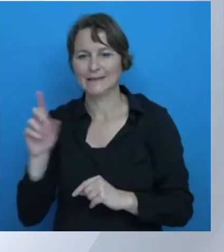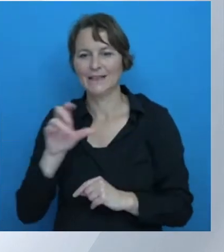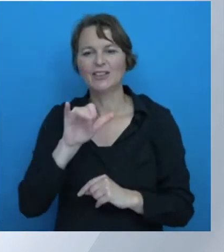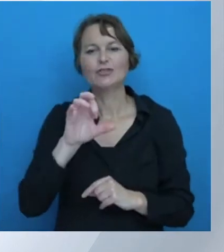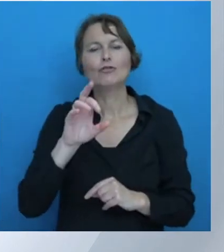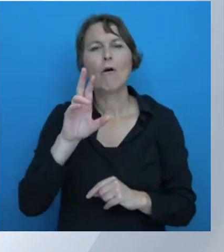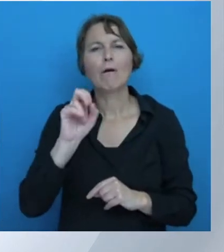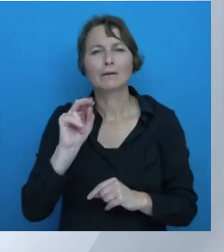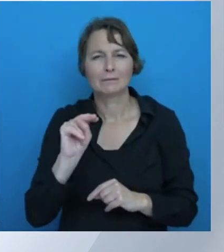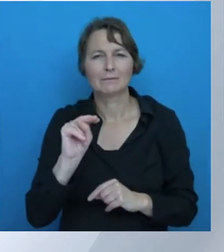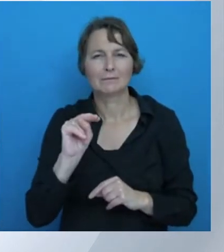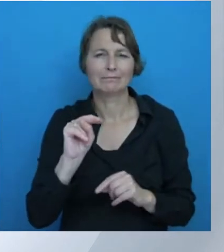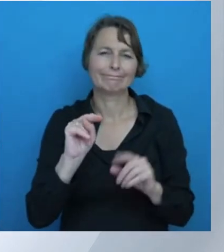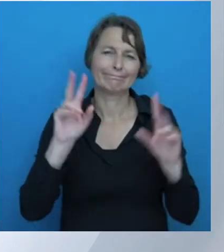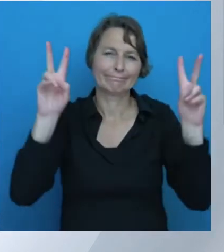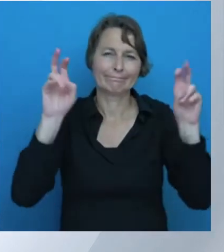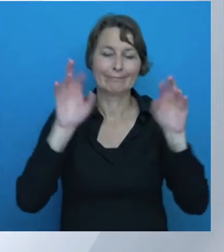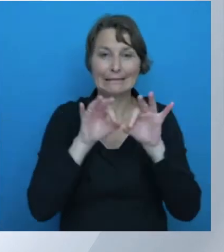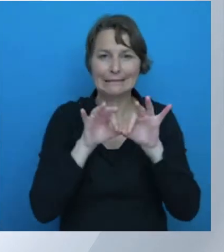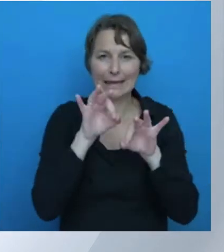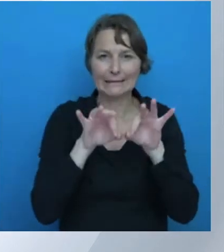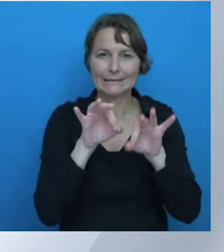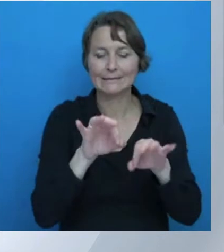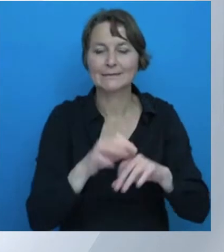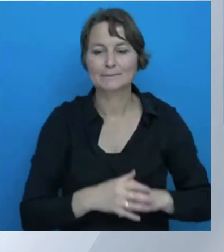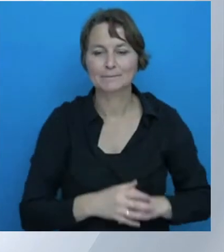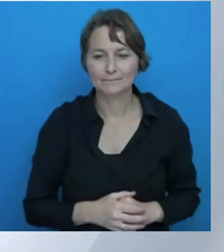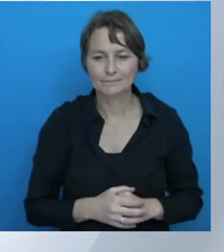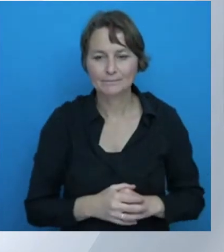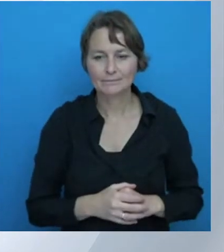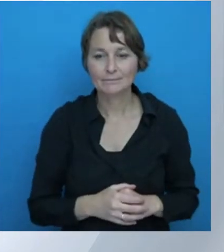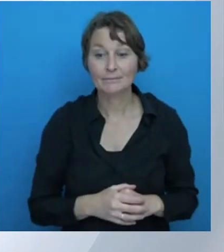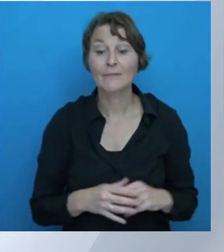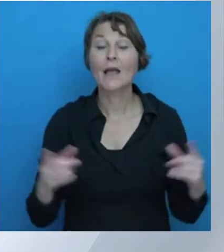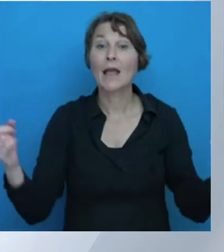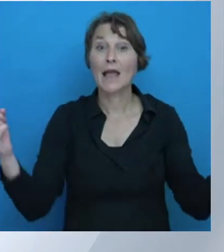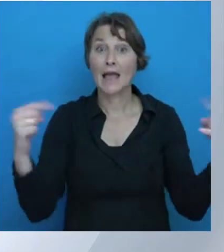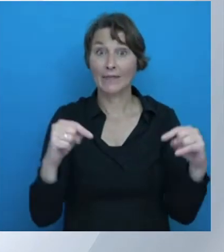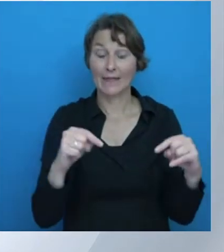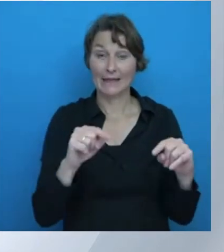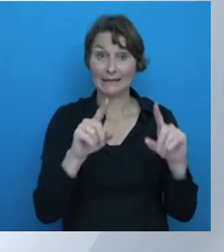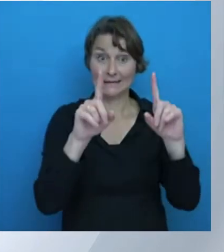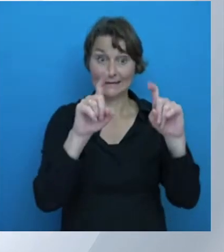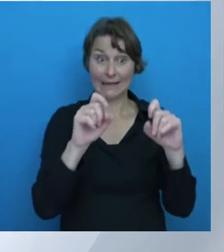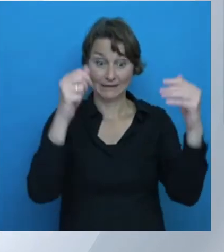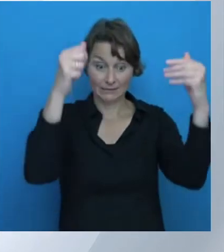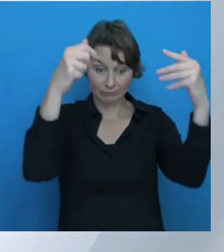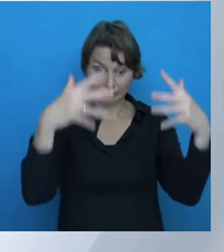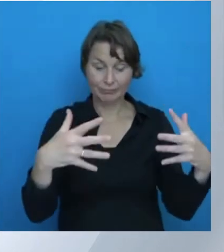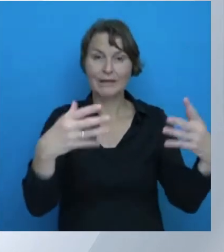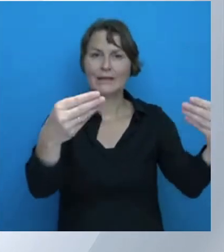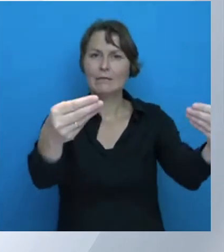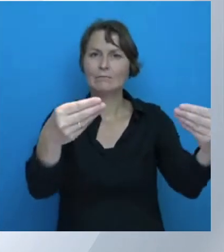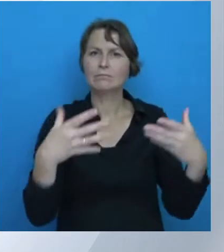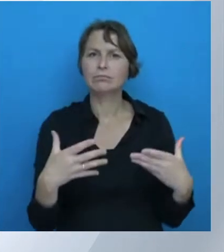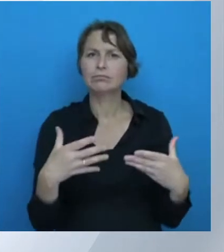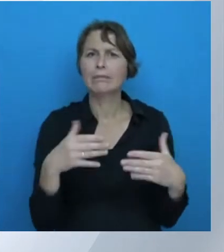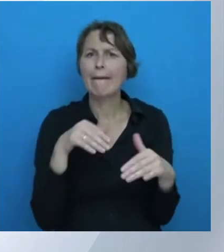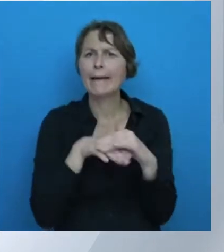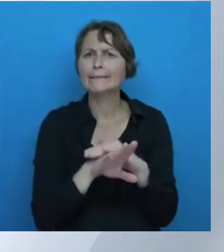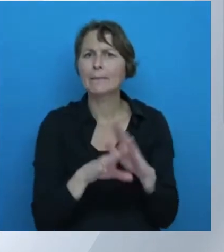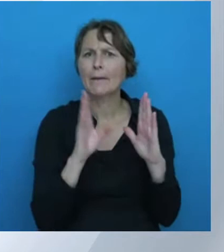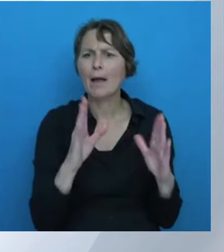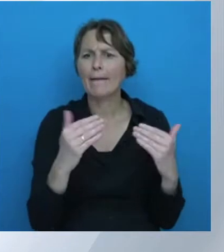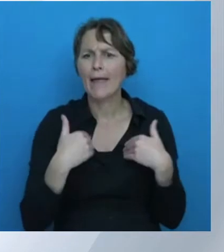will actually test your page and bring back the accessibility requirements. And this is what it kind of looks like right